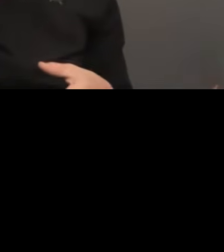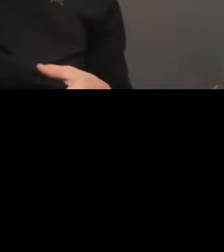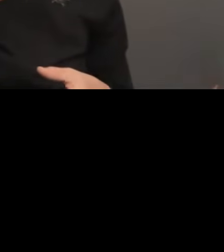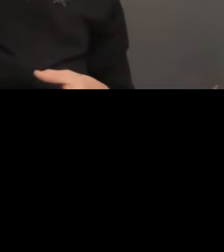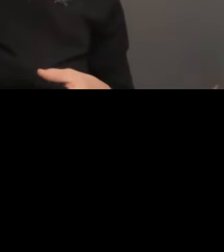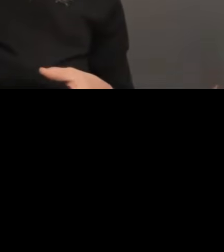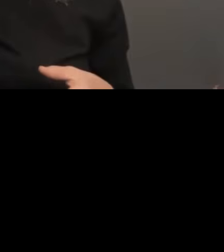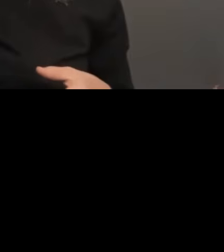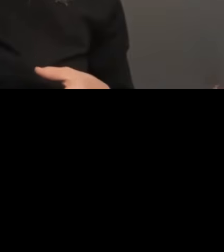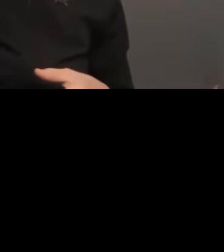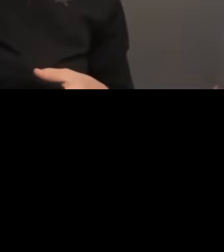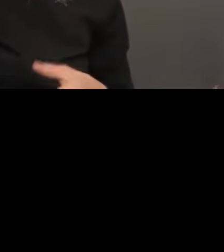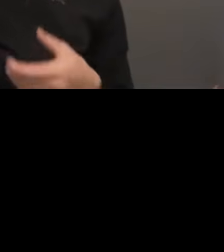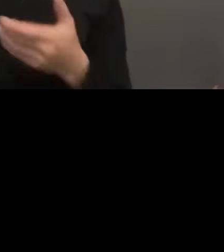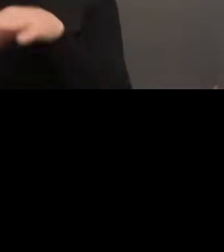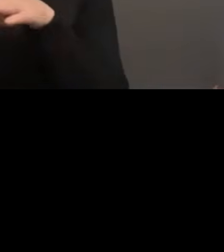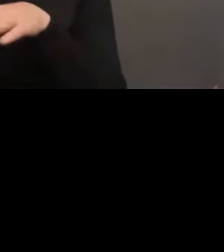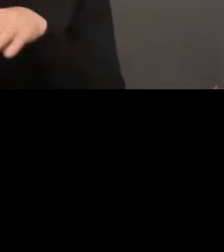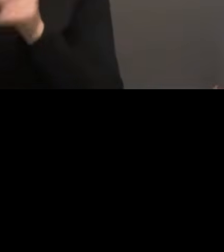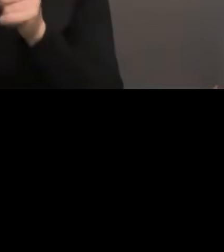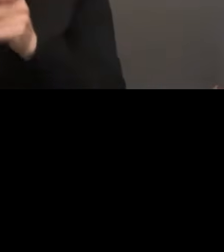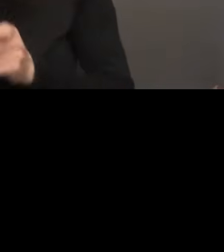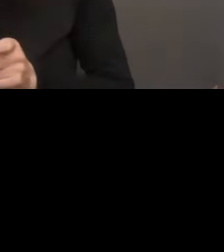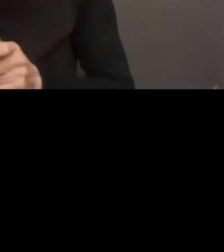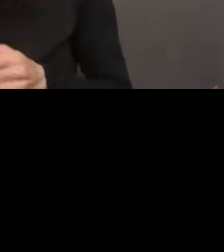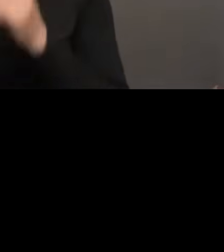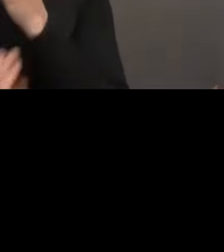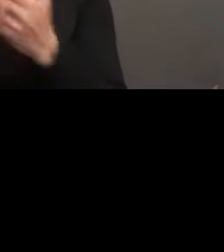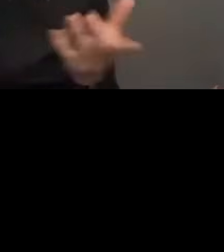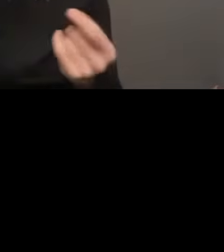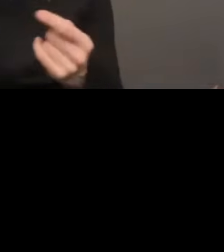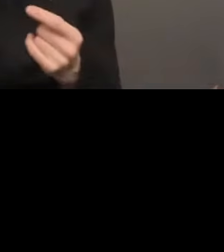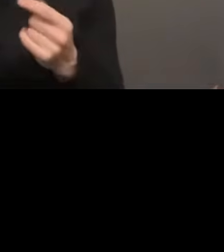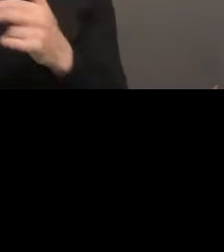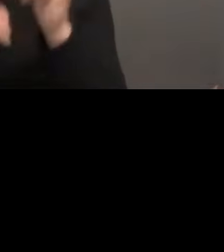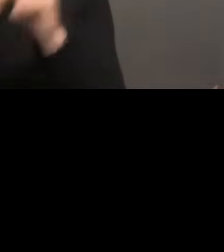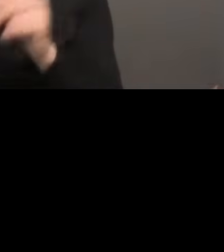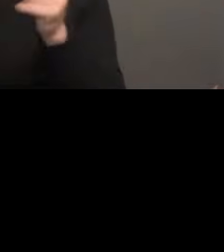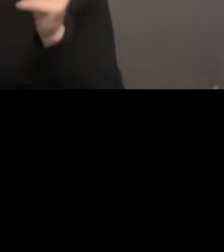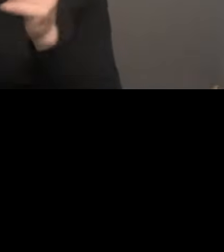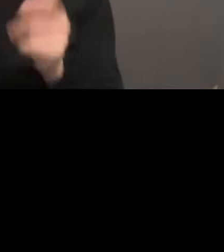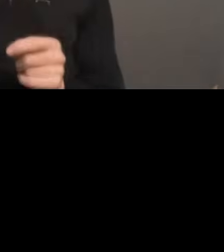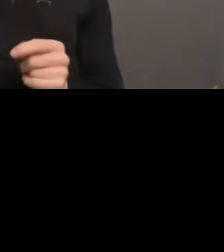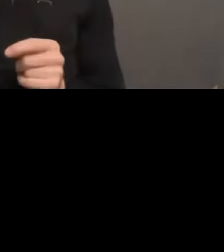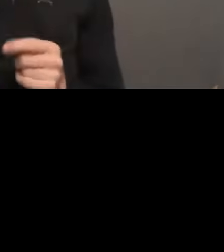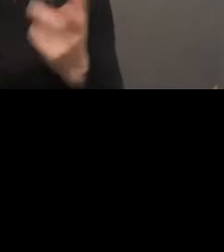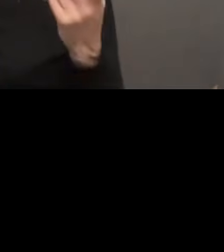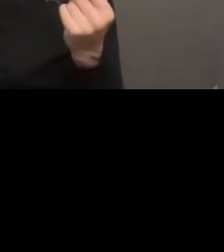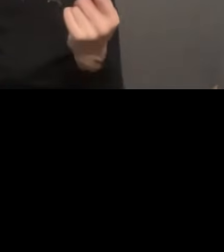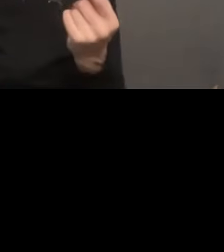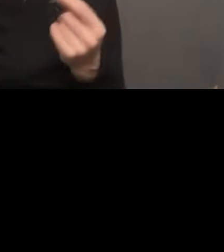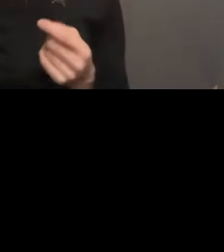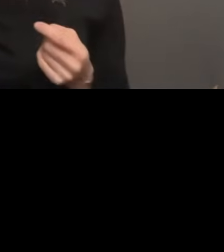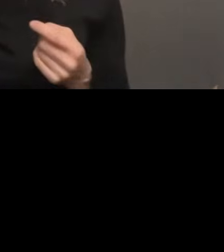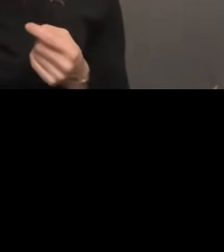last things you do at a construction site. And so what they were doing here is quarrying the